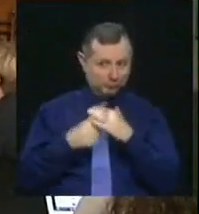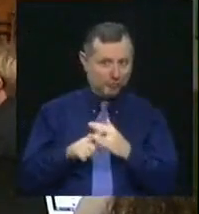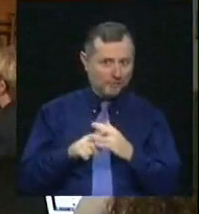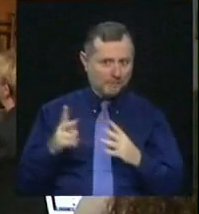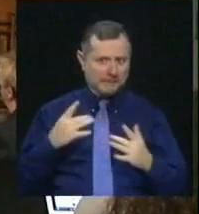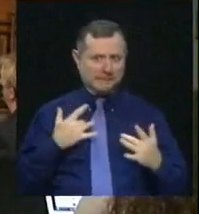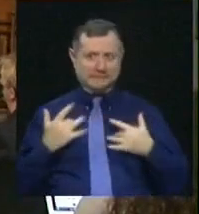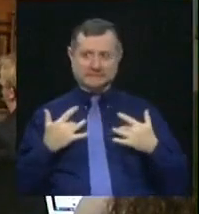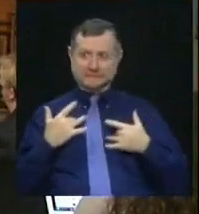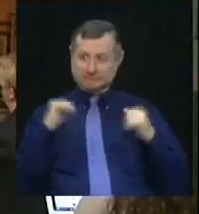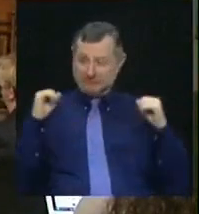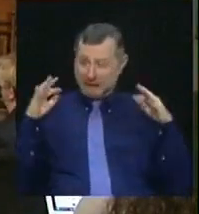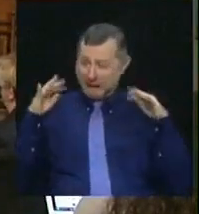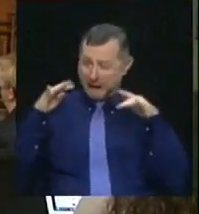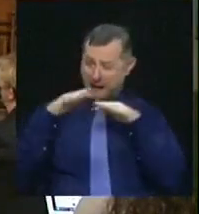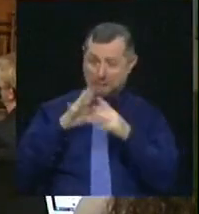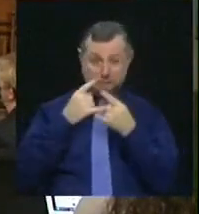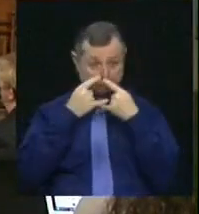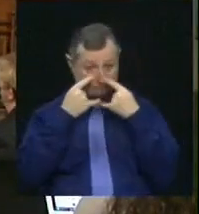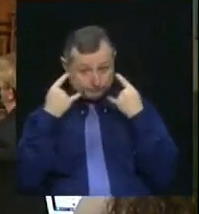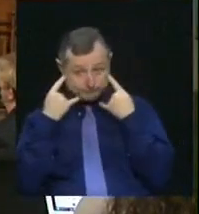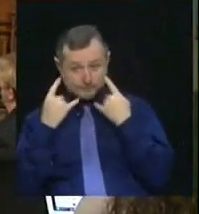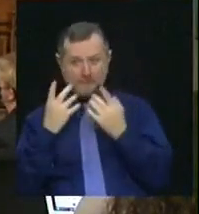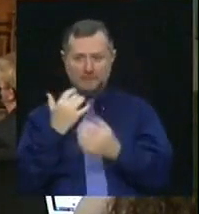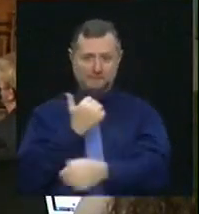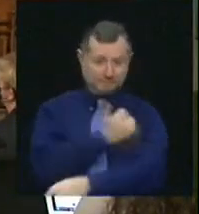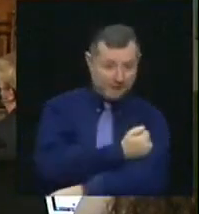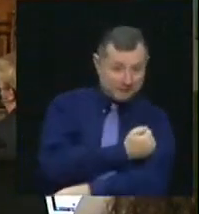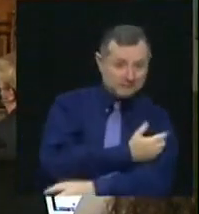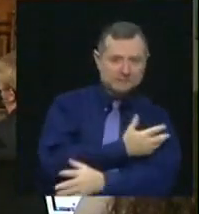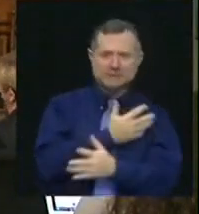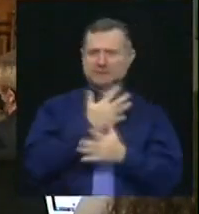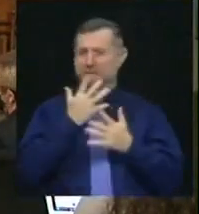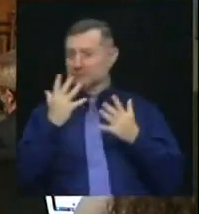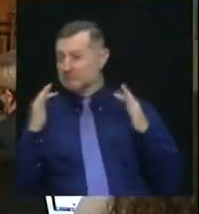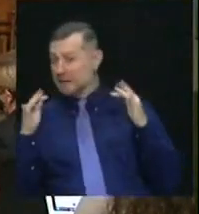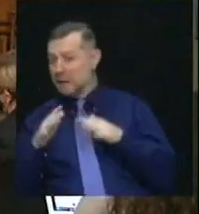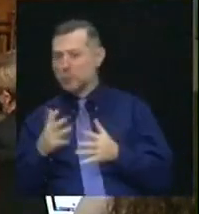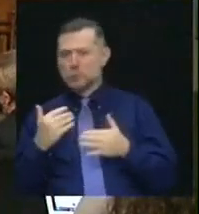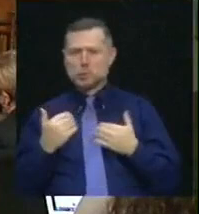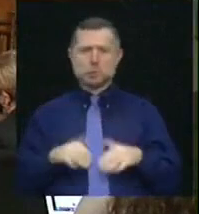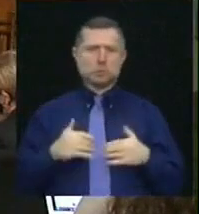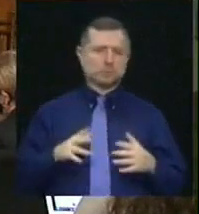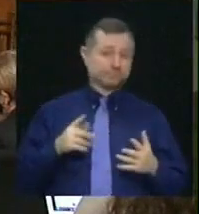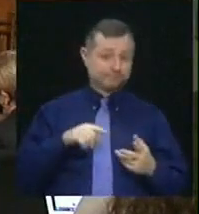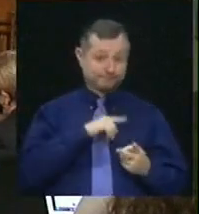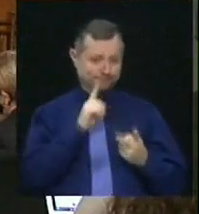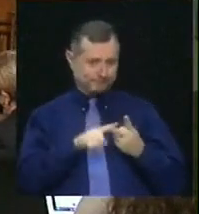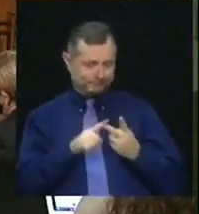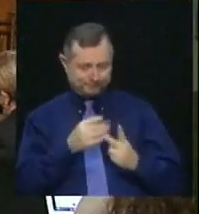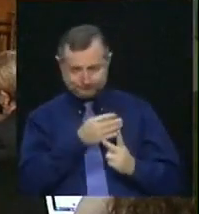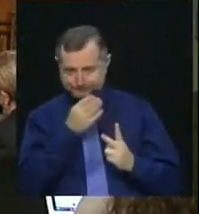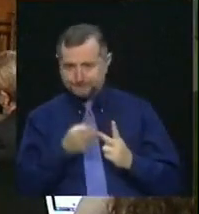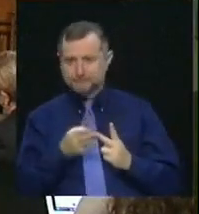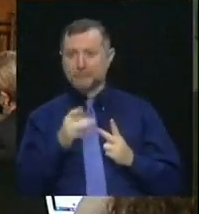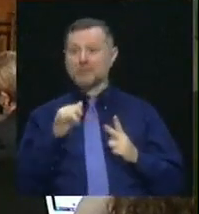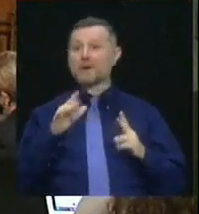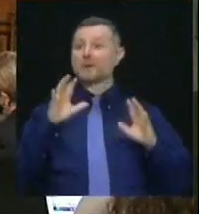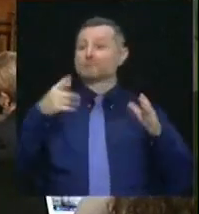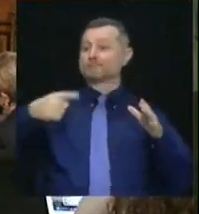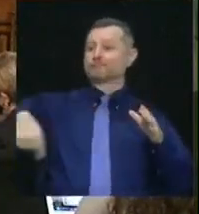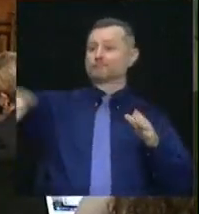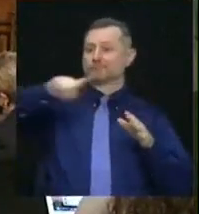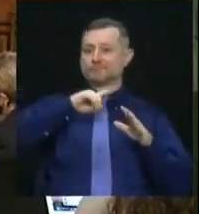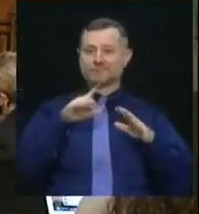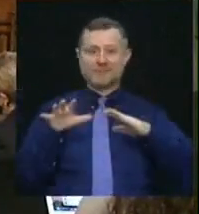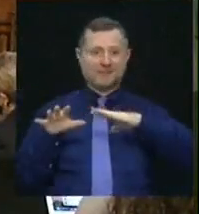and mask wearing and vaccination status with that big event approaching. And also, the outgoing administration had said its health department would not be